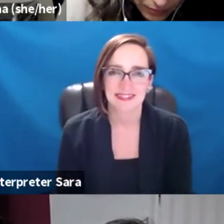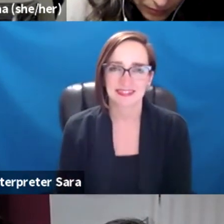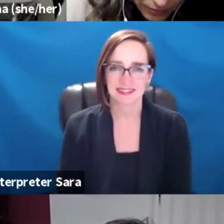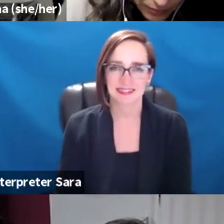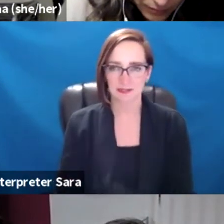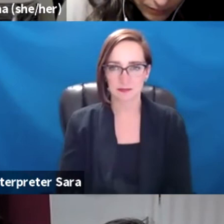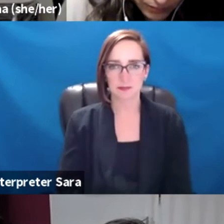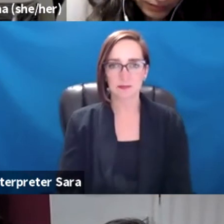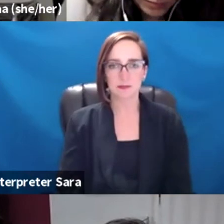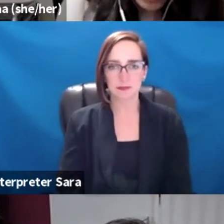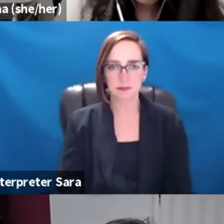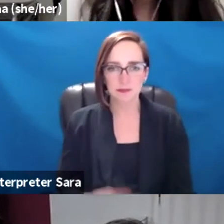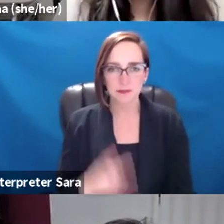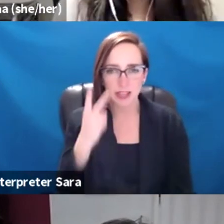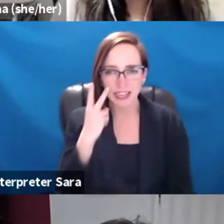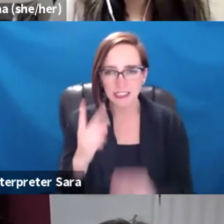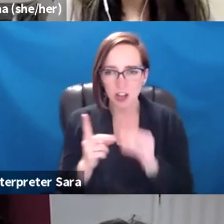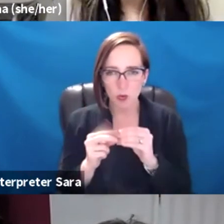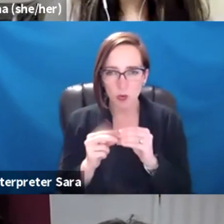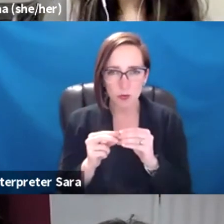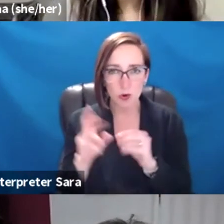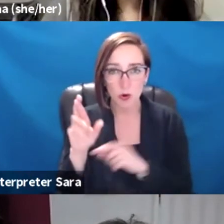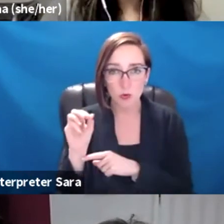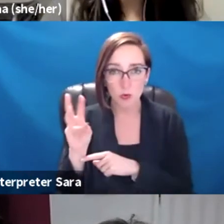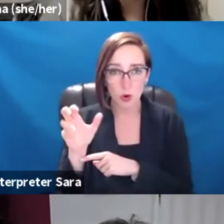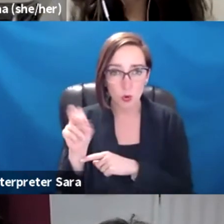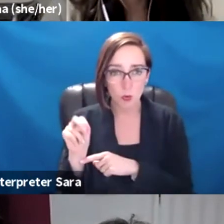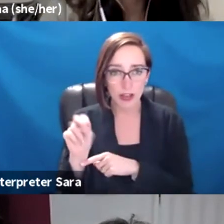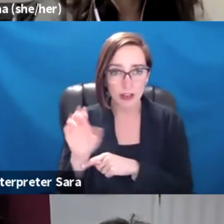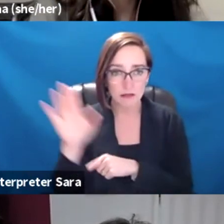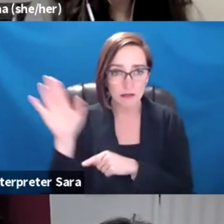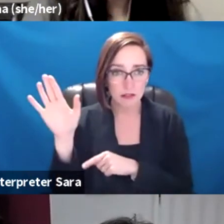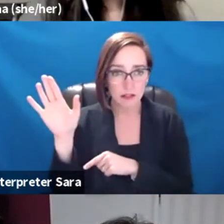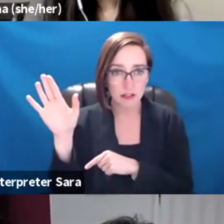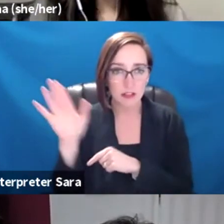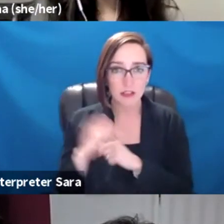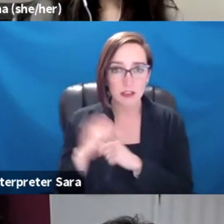I believe I saw Rowan. Your hand go up.